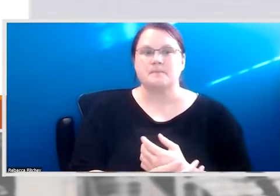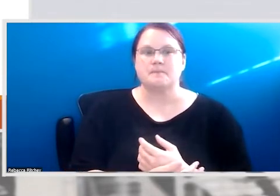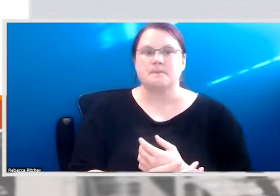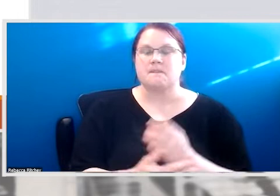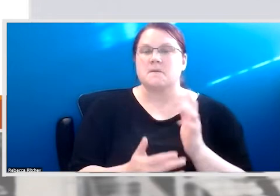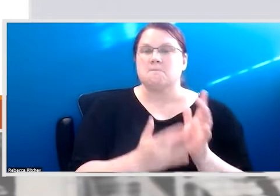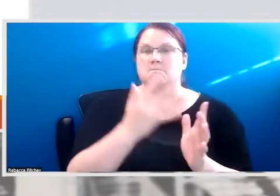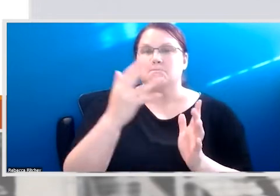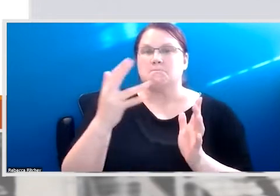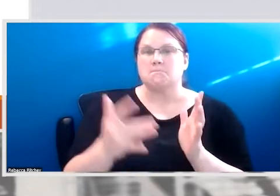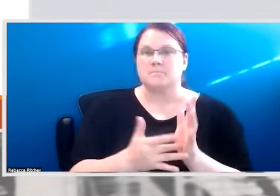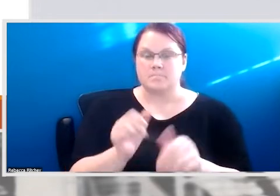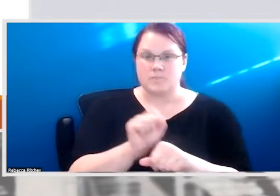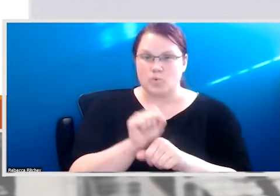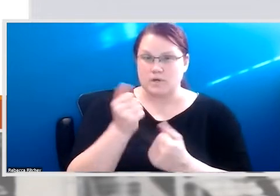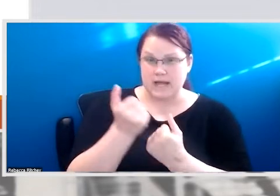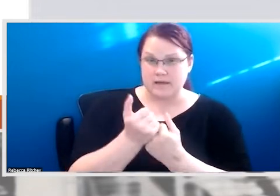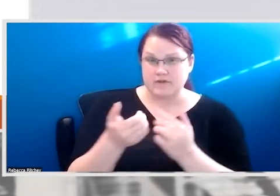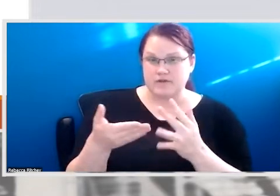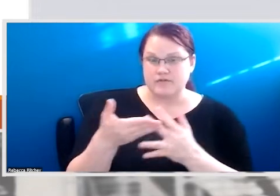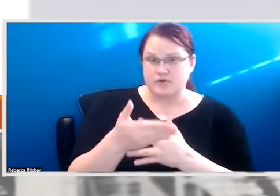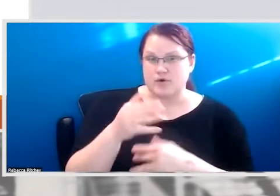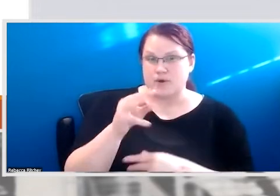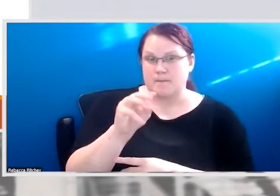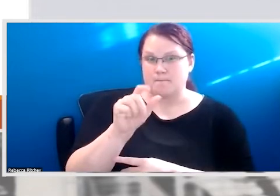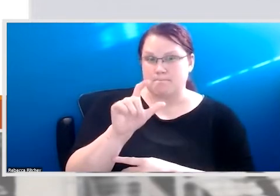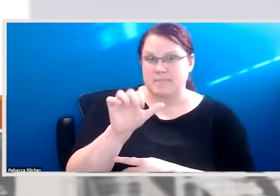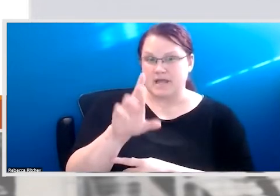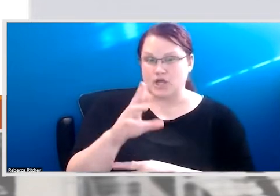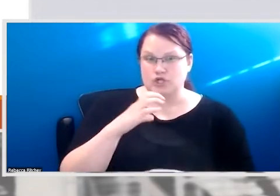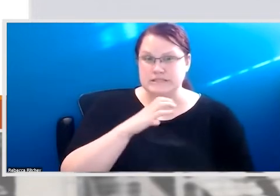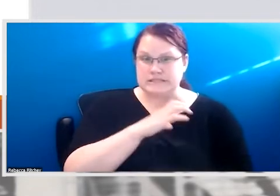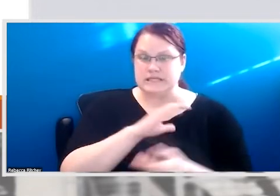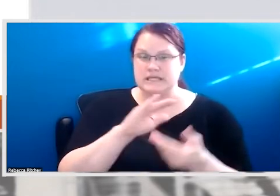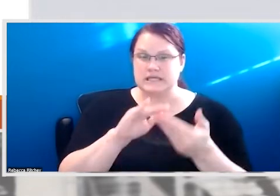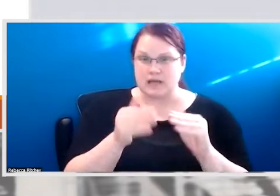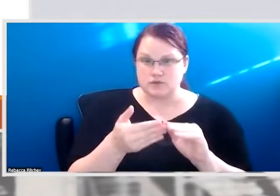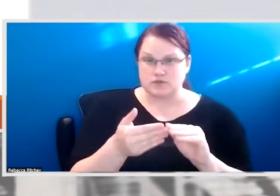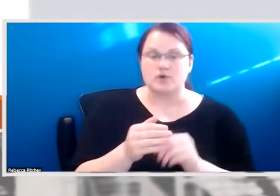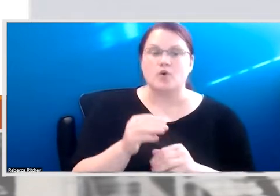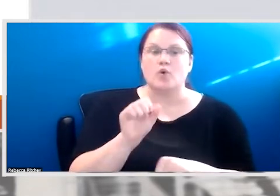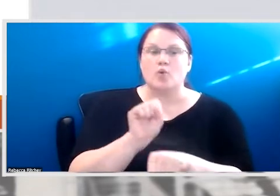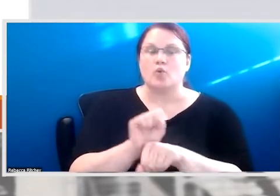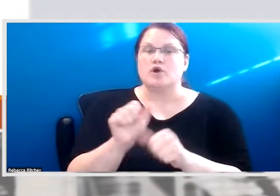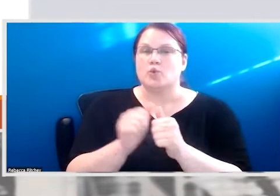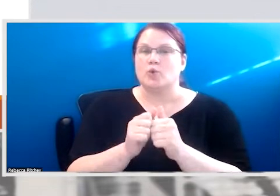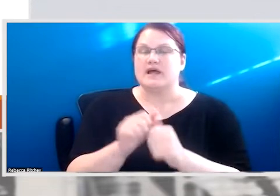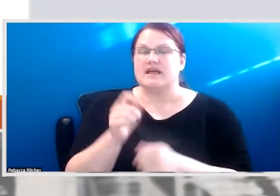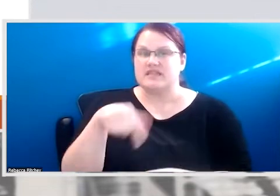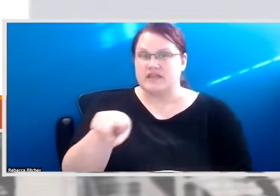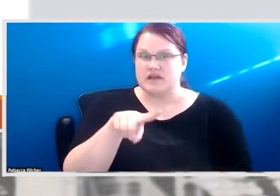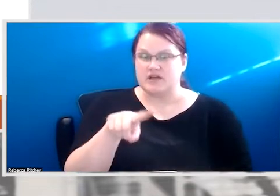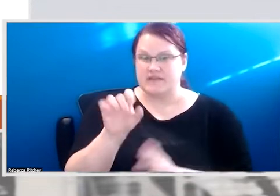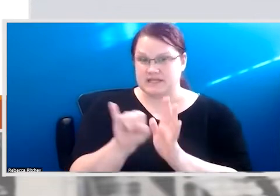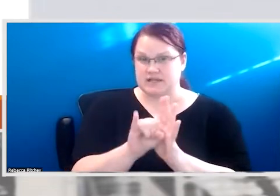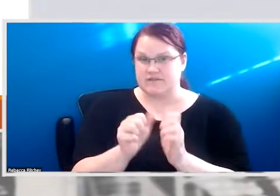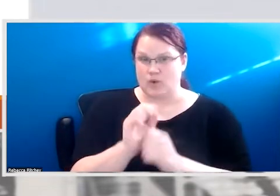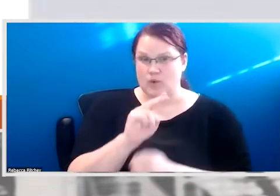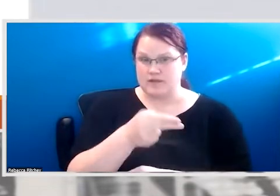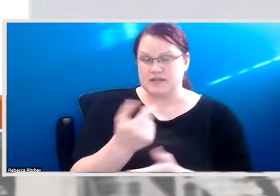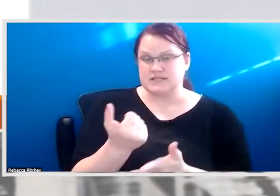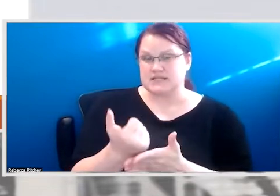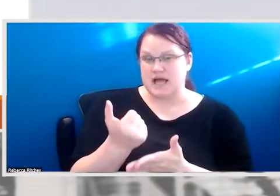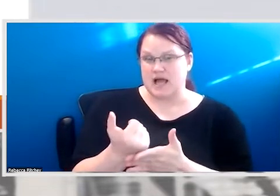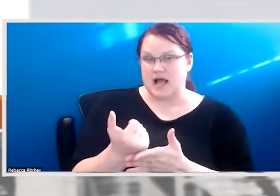Occasionally the work is directly advocated to us from the mayor or from city council, so we'll work with the stakeholders that they identify with us to help flush